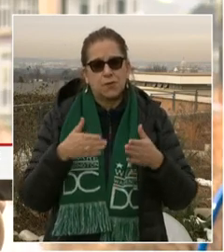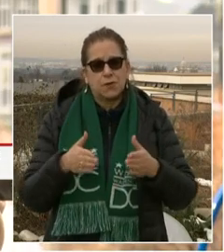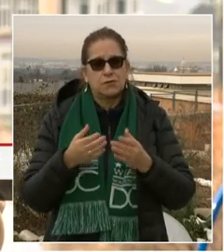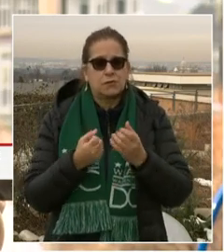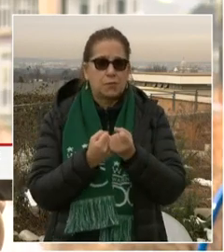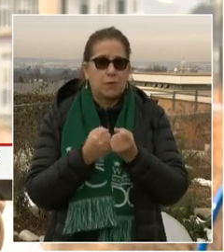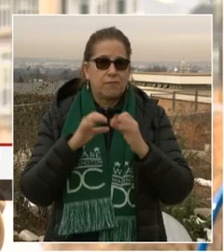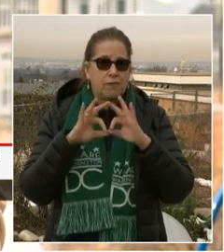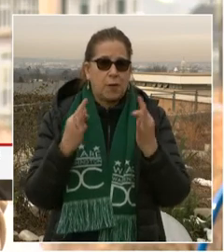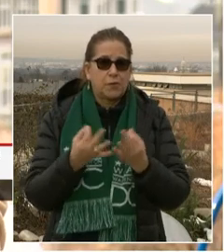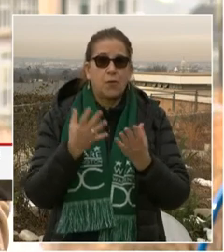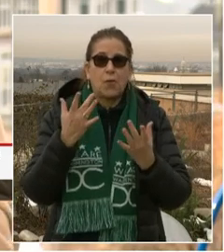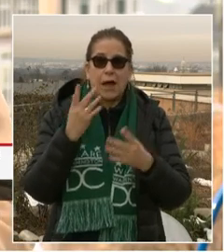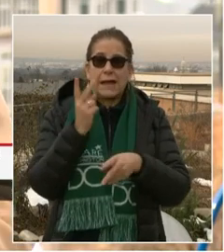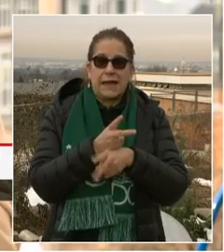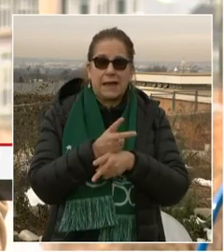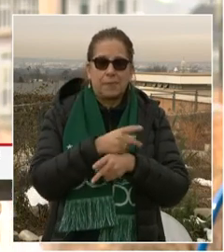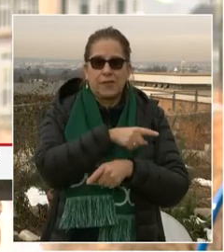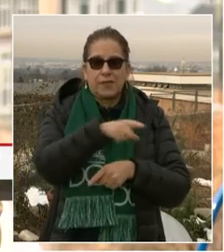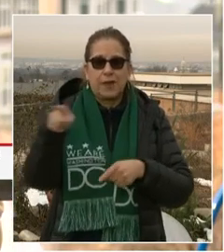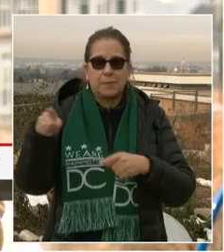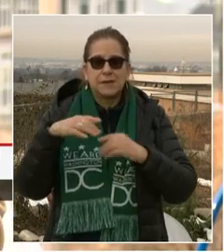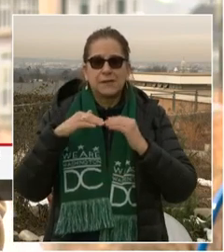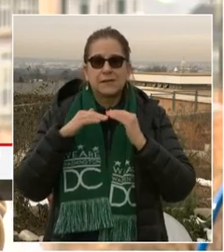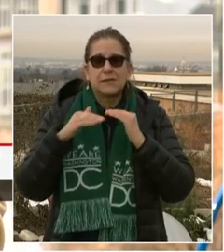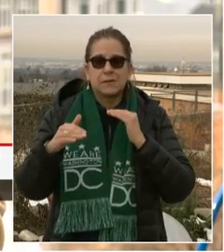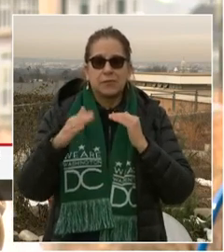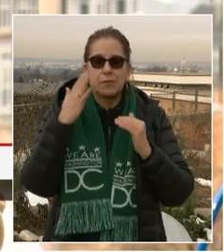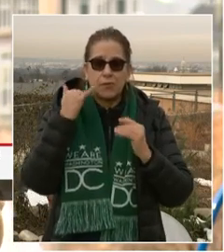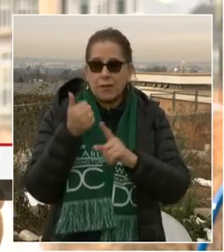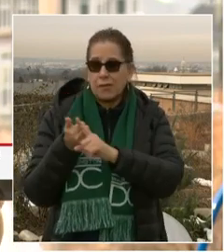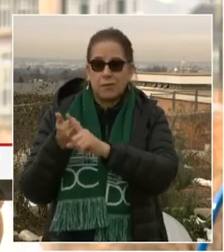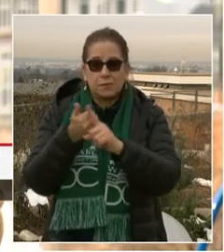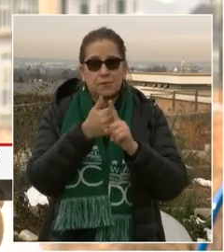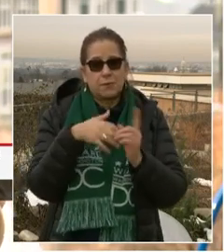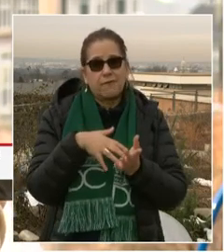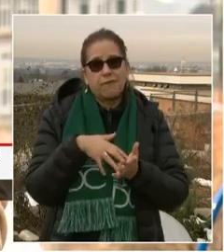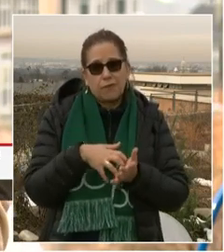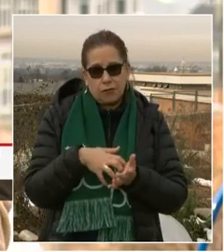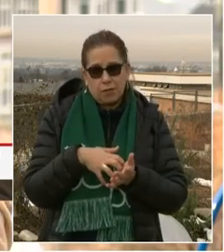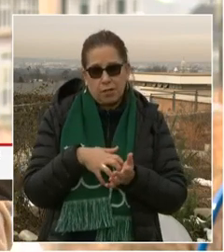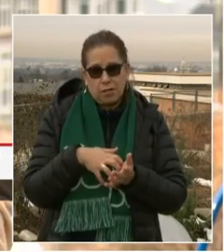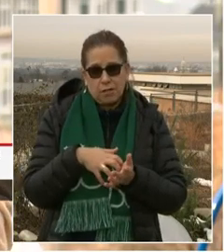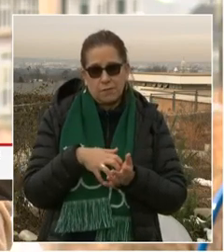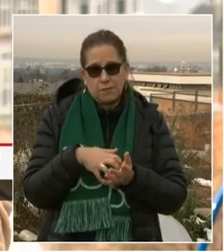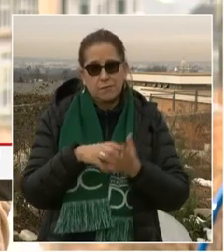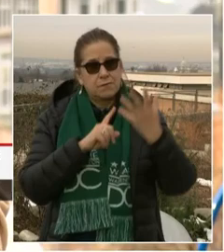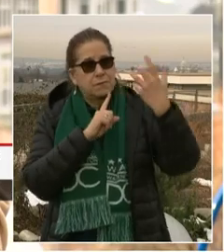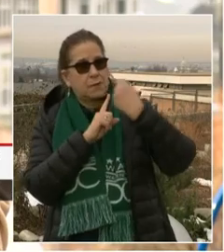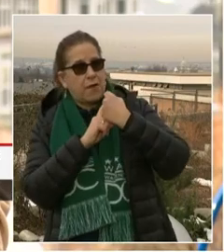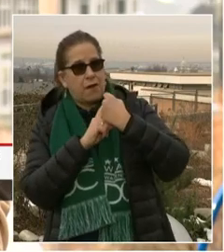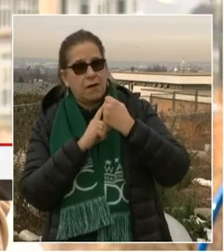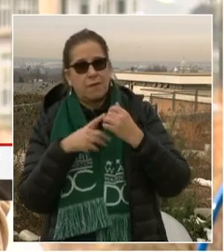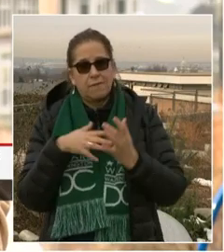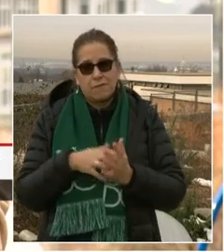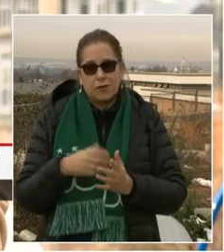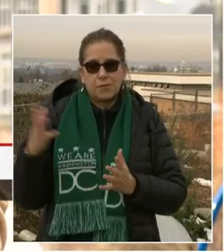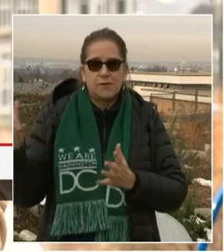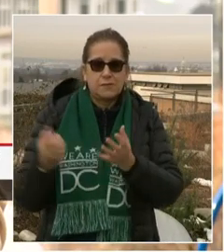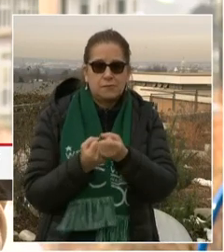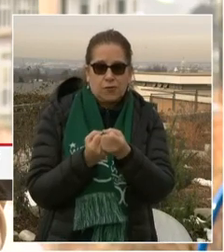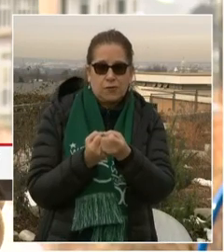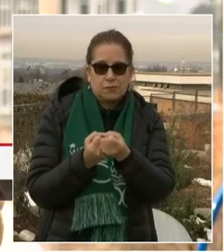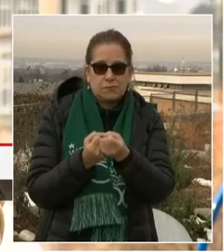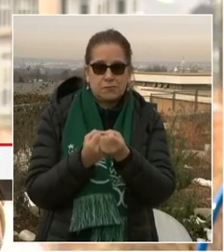vulnerability. One example of the impact cash transfer programs had on D.C. residents is the life of Rachel Dennis, a